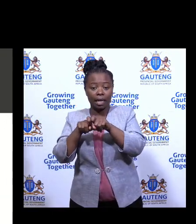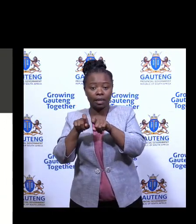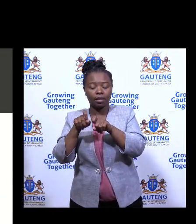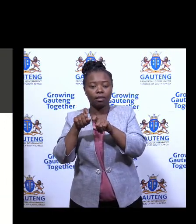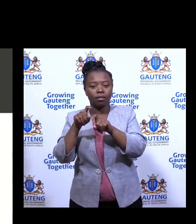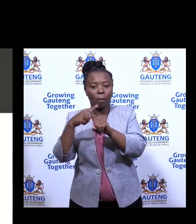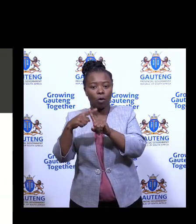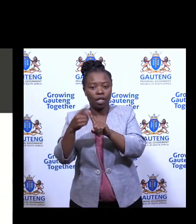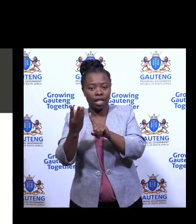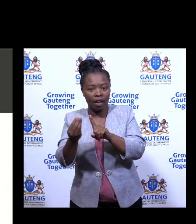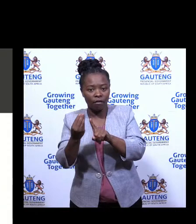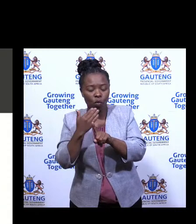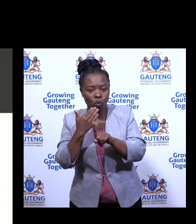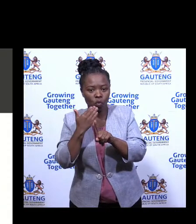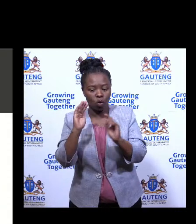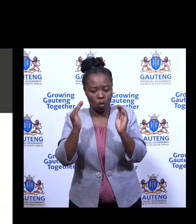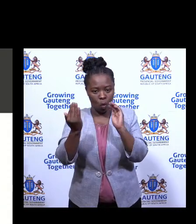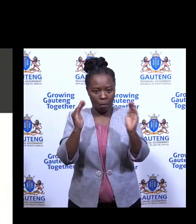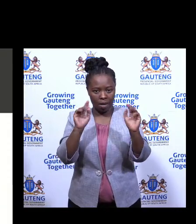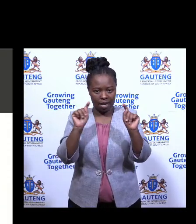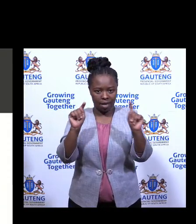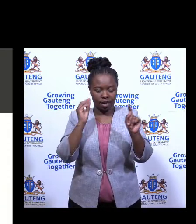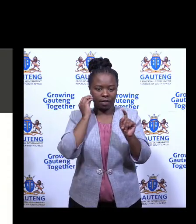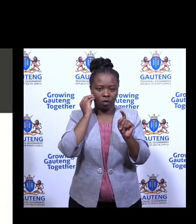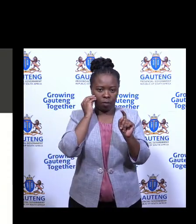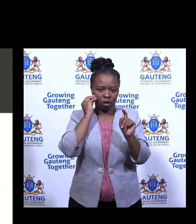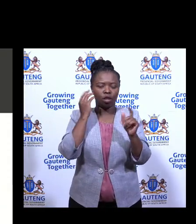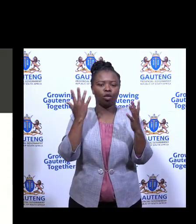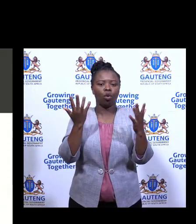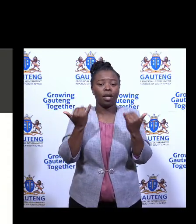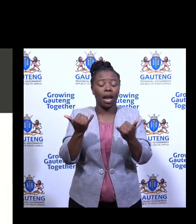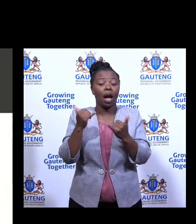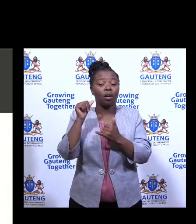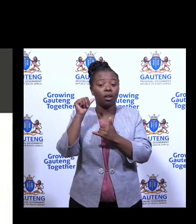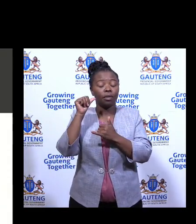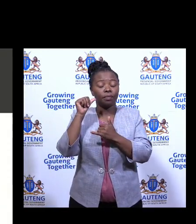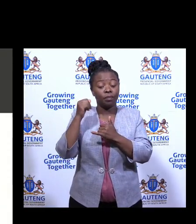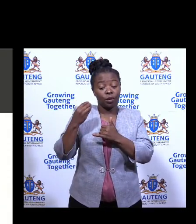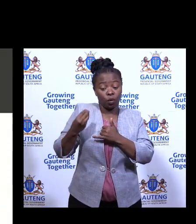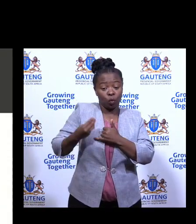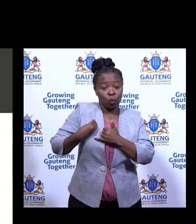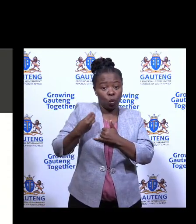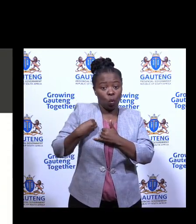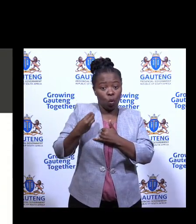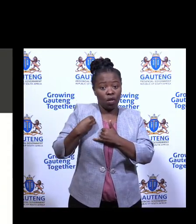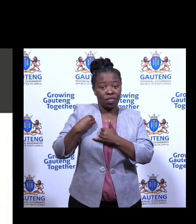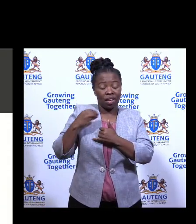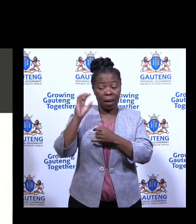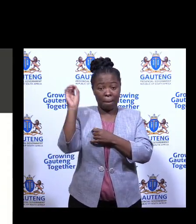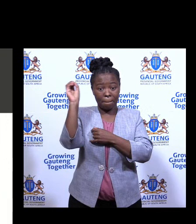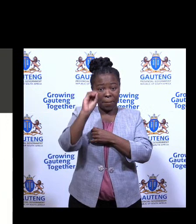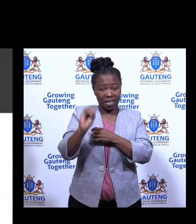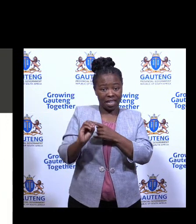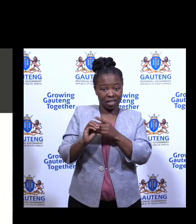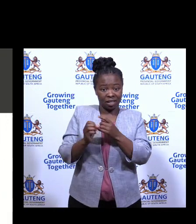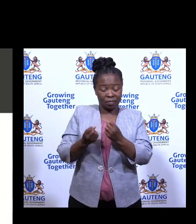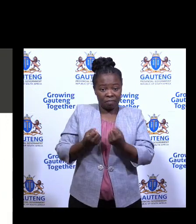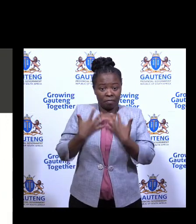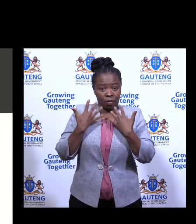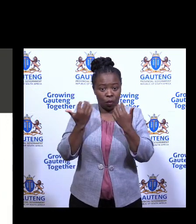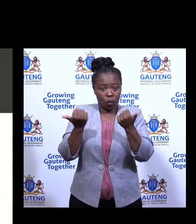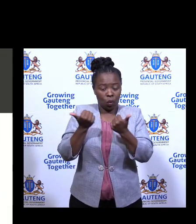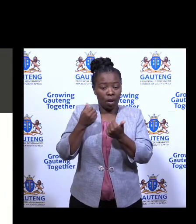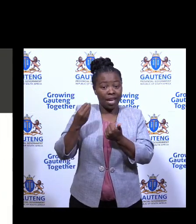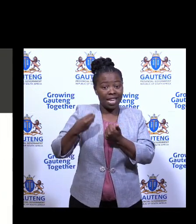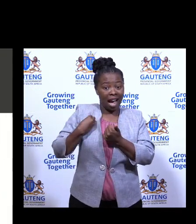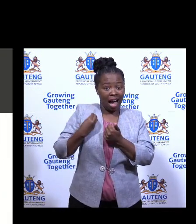to what we've seen internationally, the bulk in many of our youth, you can see that the percentage infected for younger age